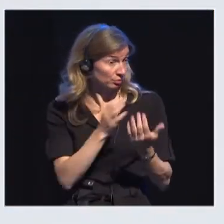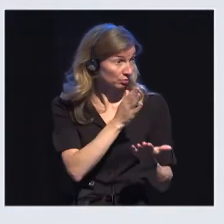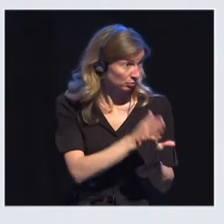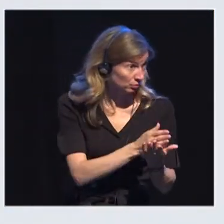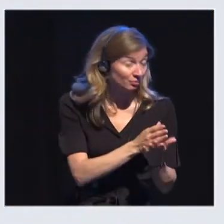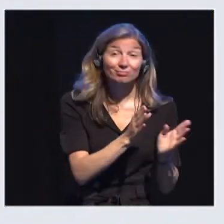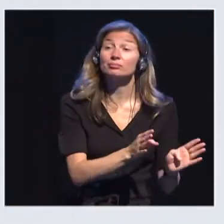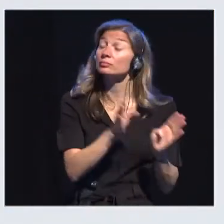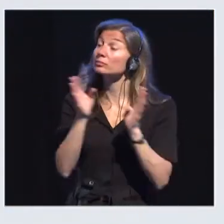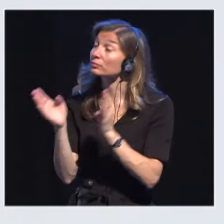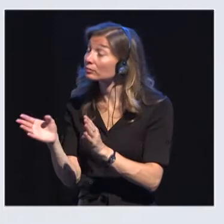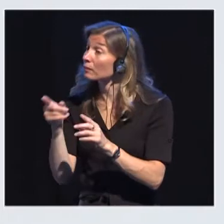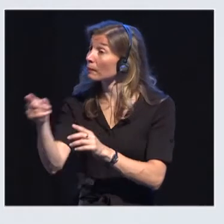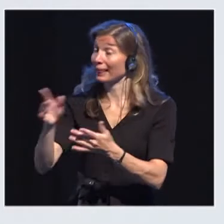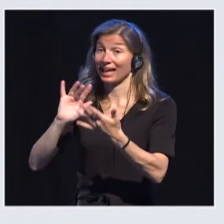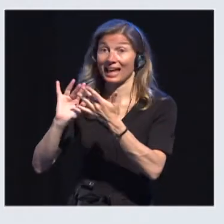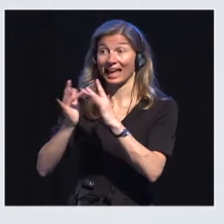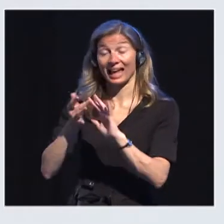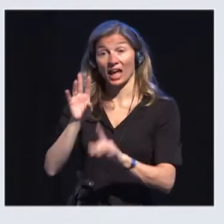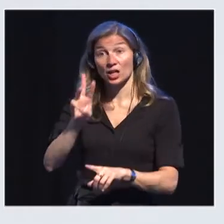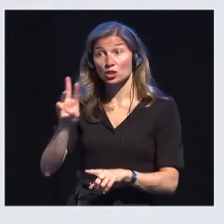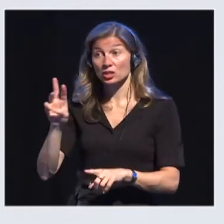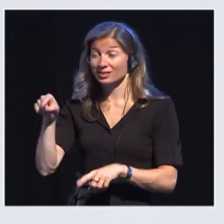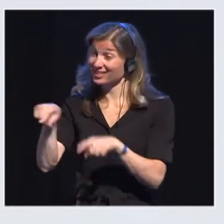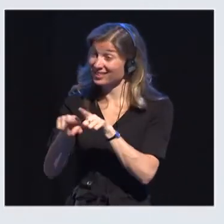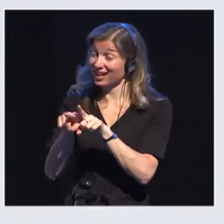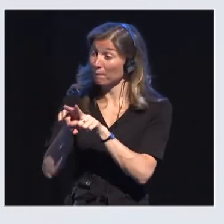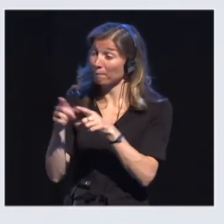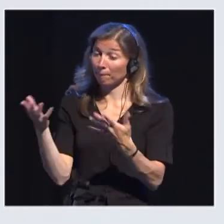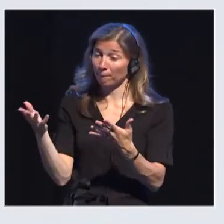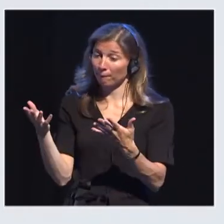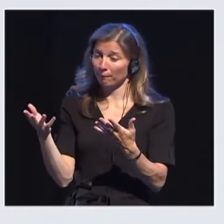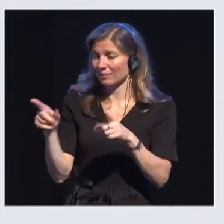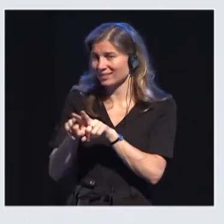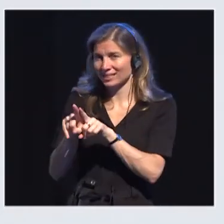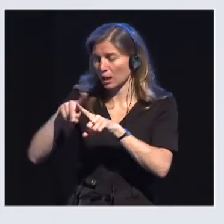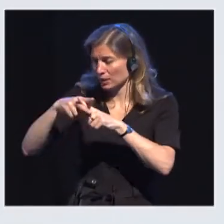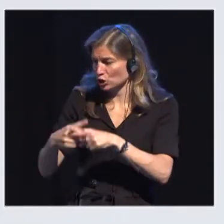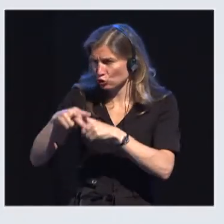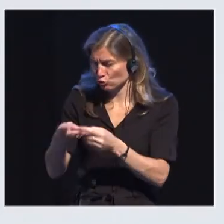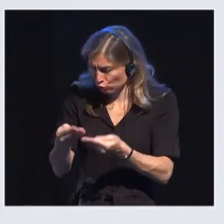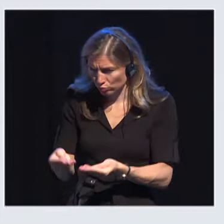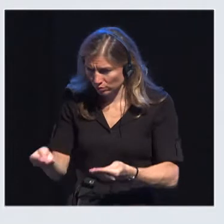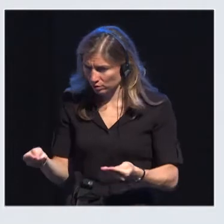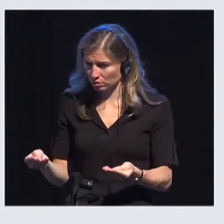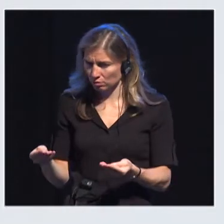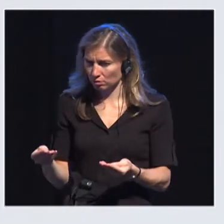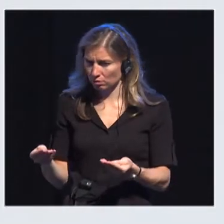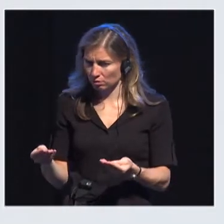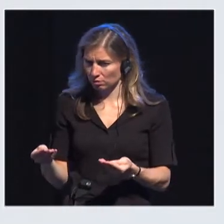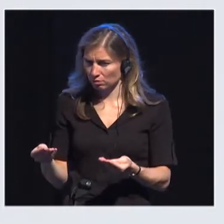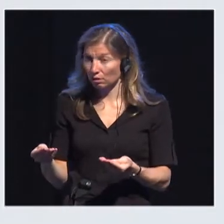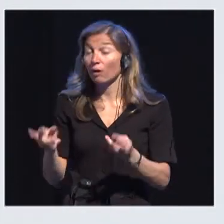internet is also a digital solution, so they also like some instruments. And hopefully